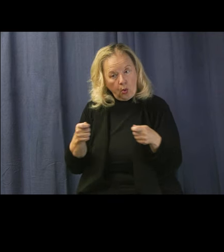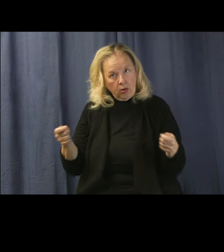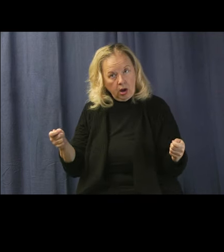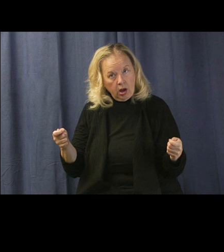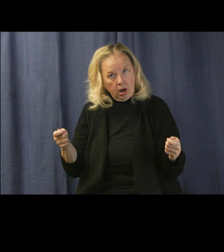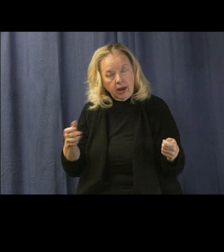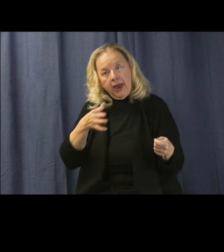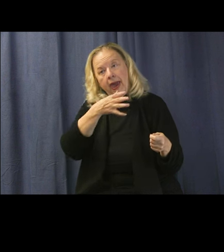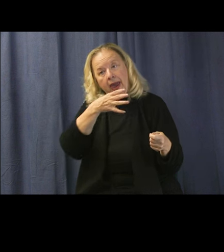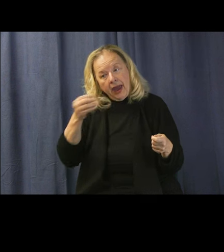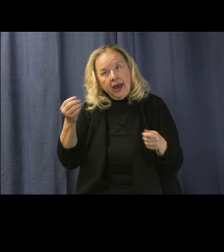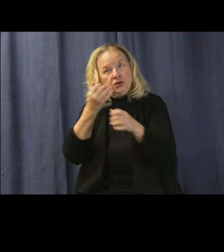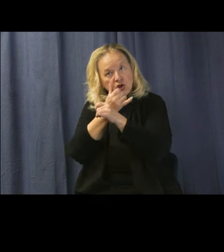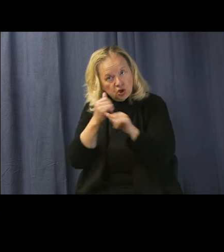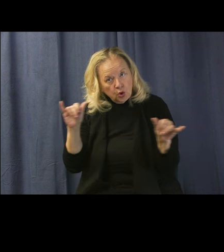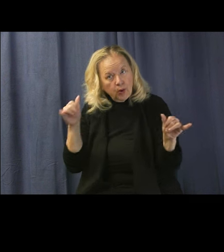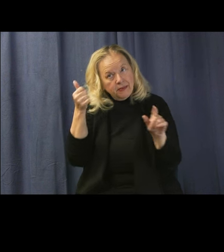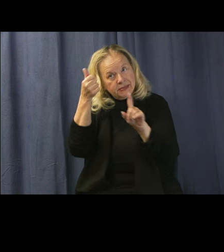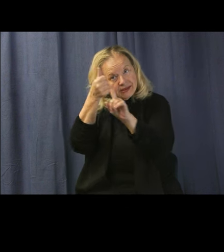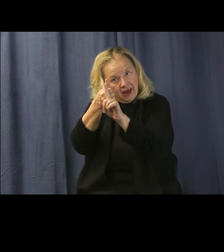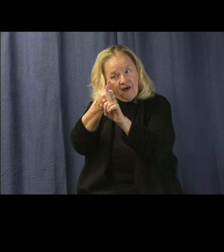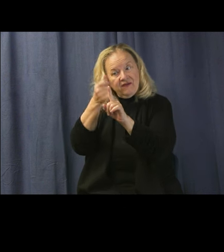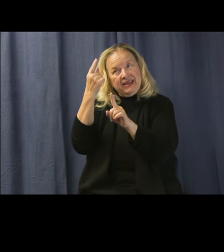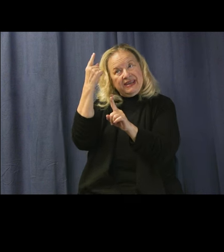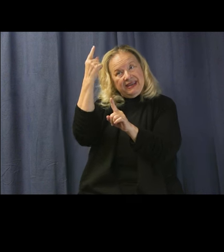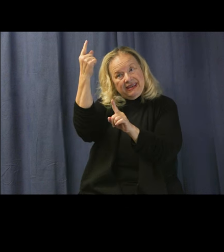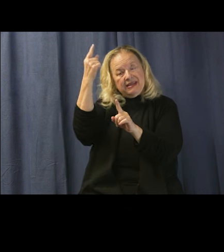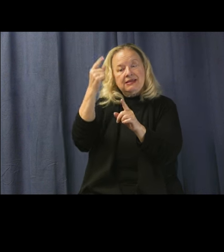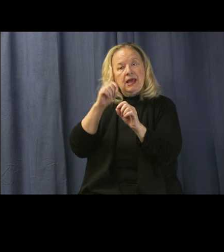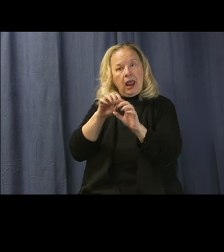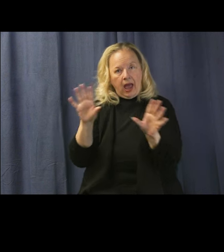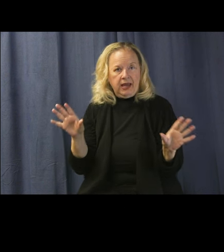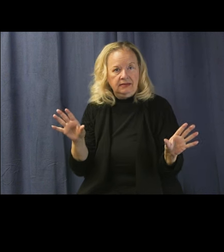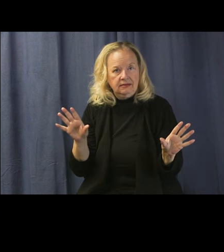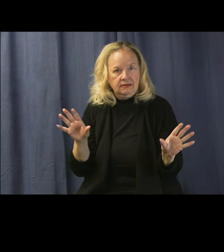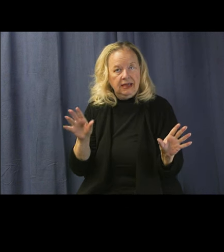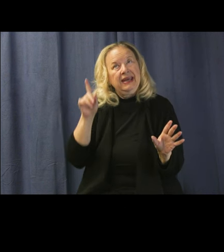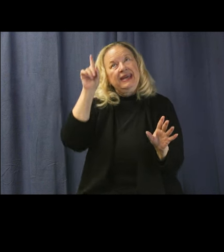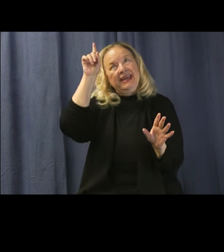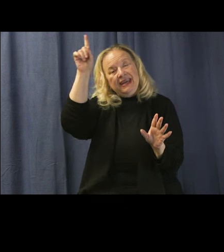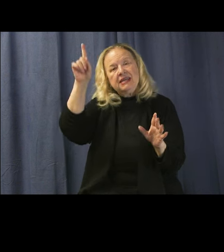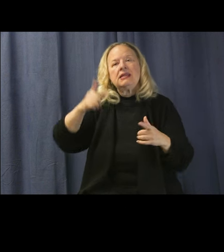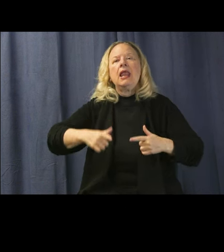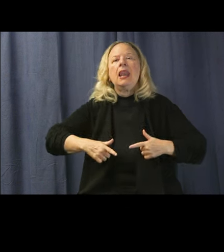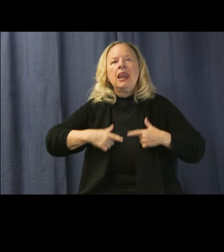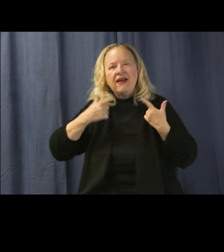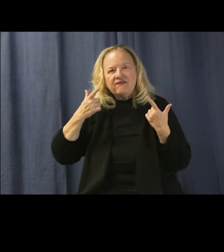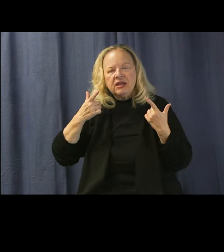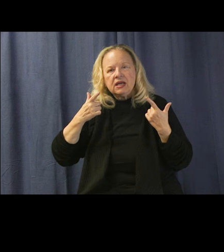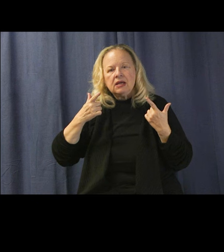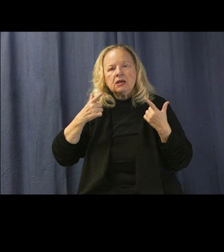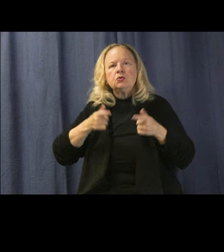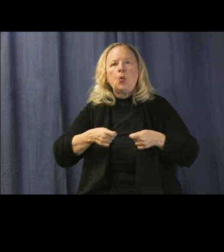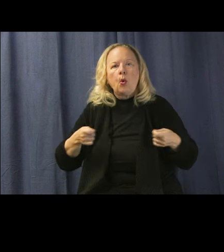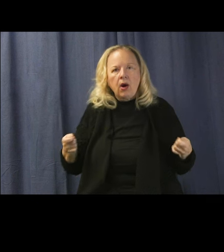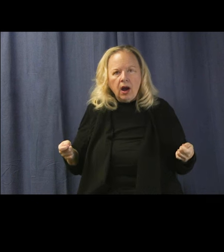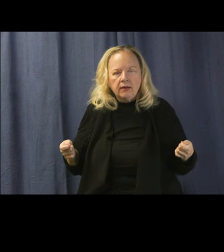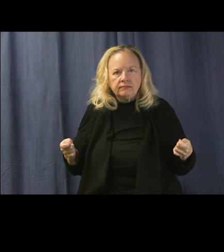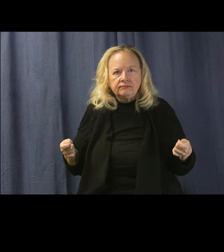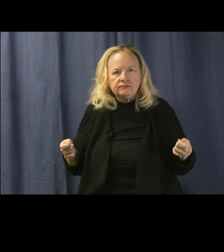Torah, it's also Yeshua. Yeshua is the light. He's the living